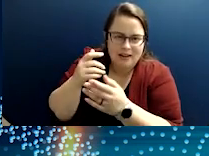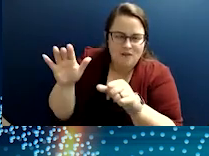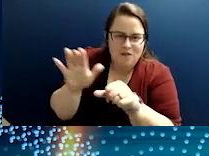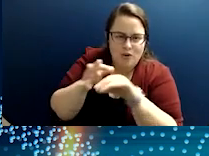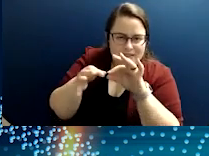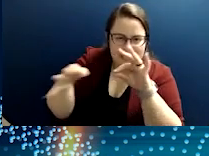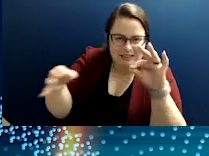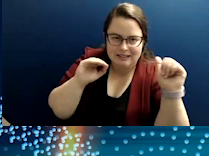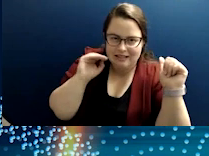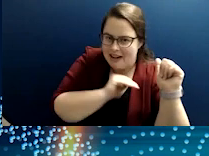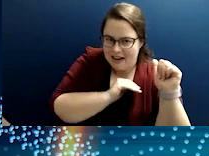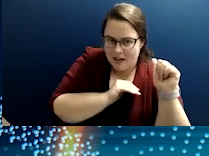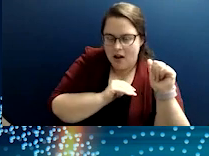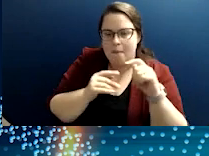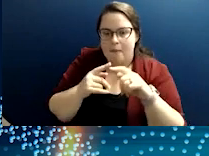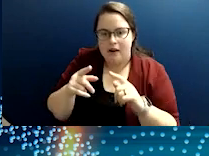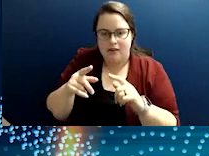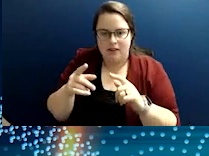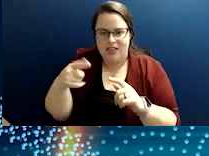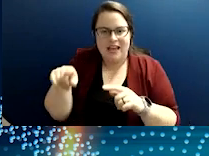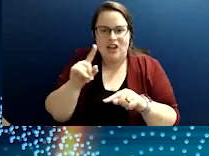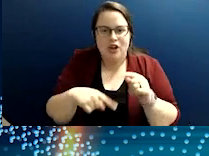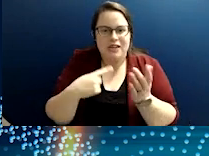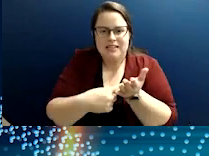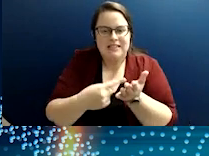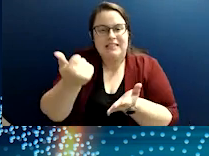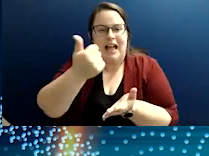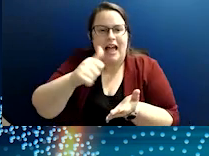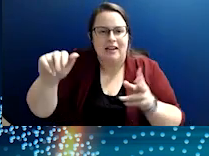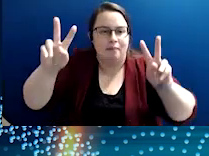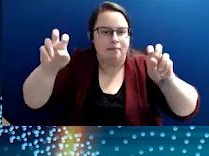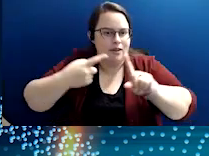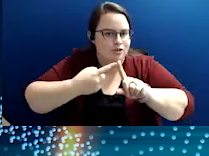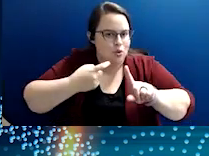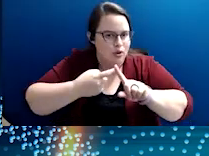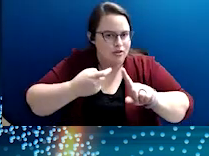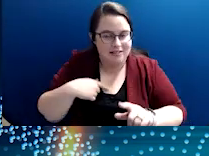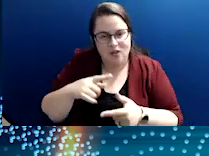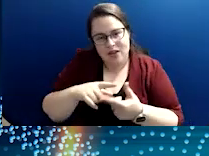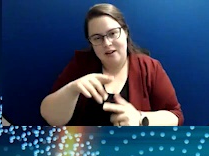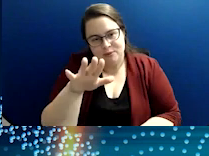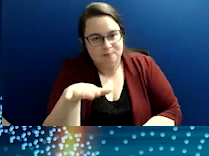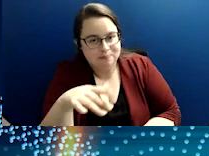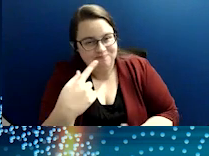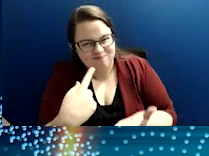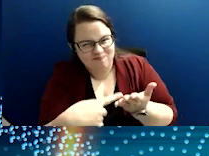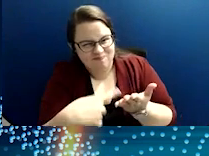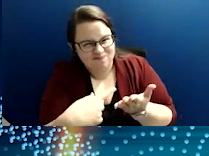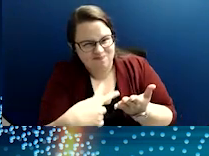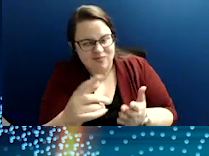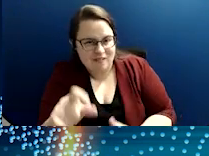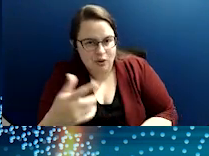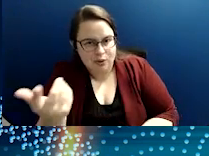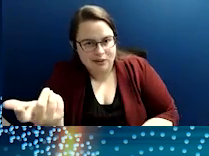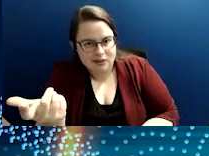They couldn't like even discuss like any source that they even looked at, right? Yeah. And then you can have a conversation about, thank you. Yeah, and I mean,